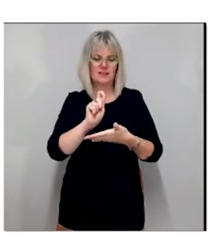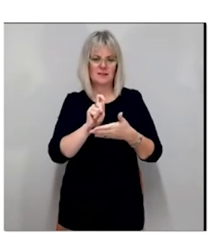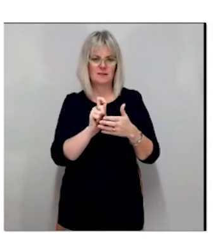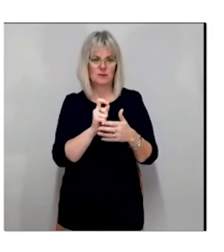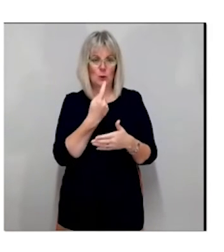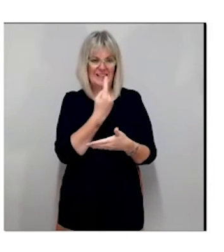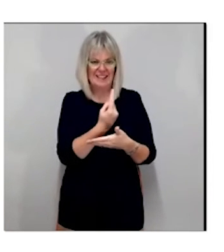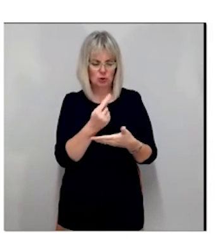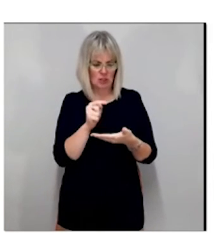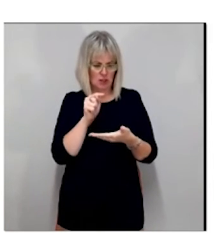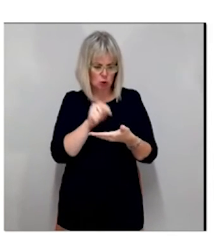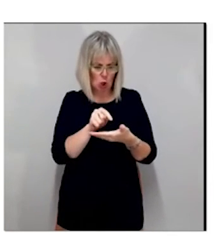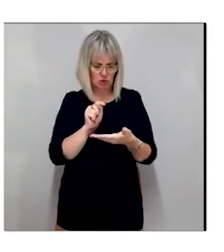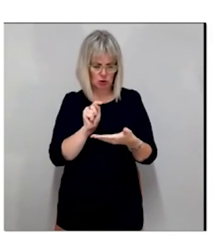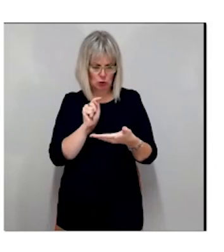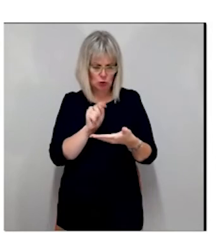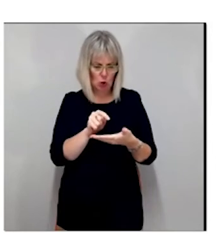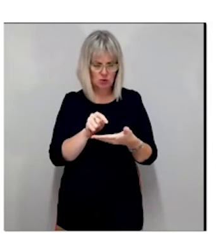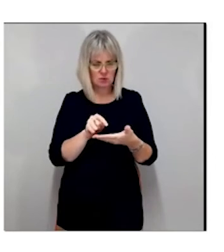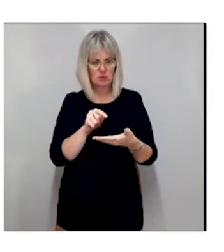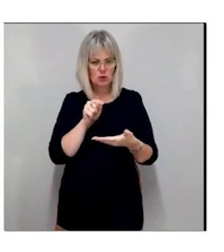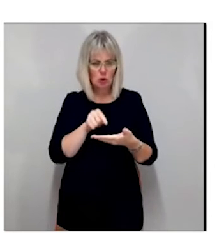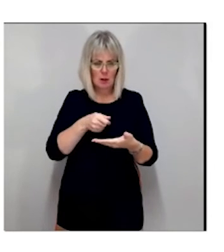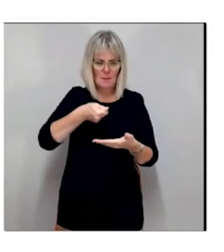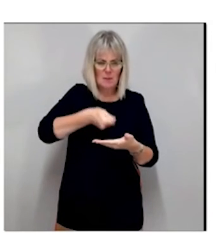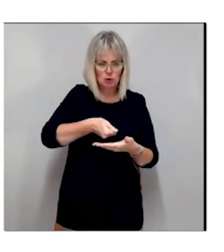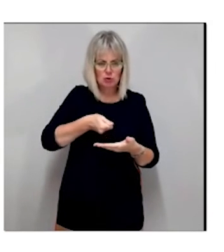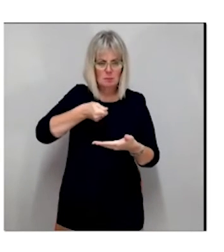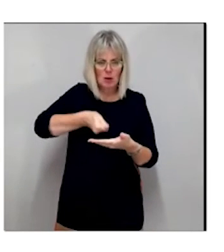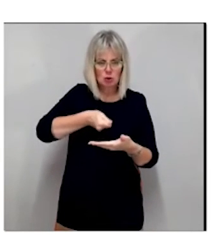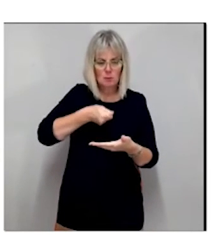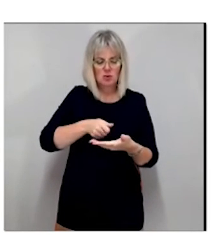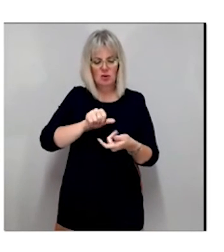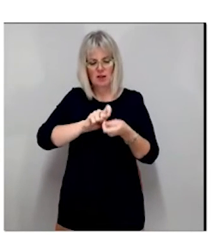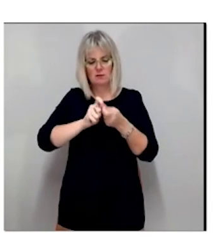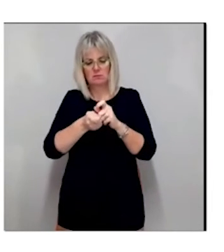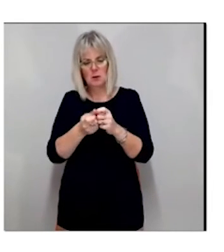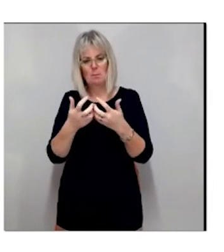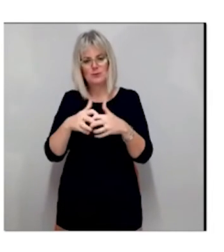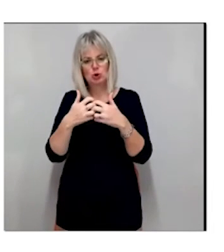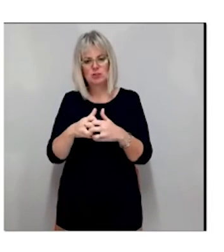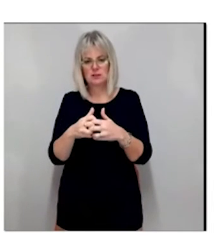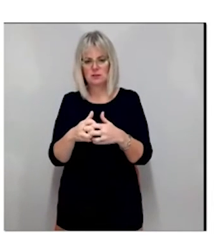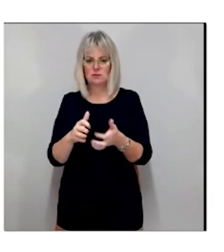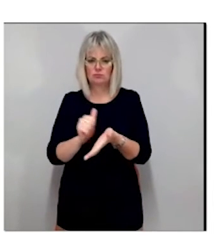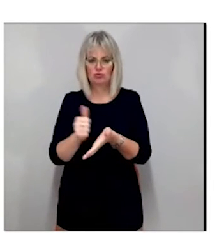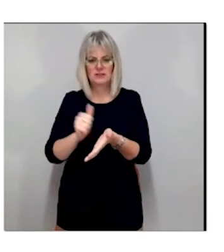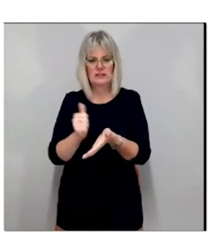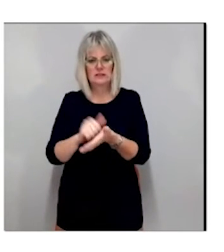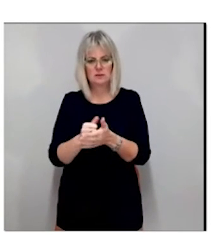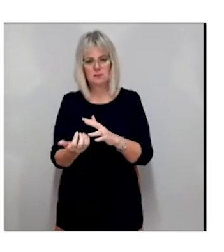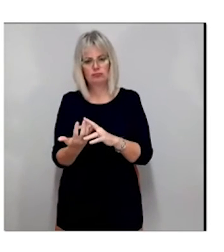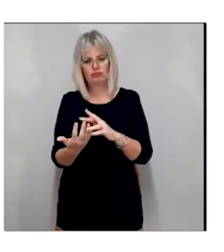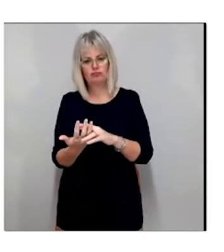out. A number of Braille writing machines were designed and invented, including the one already mentioned, but probably the